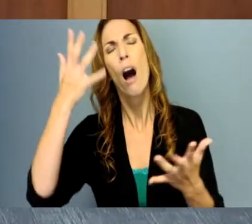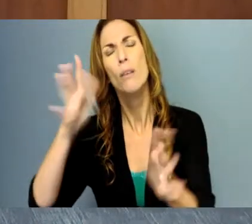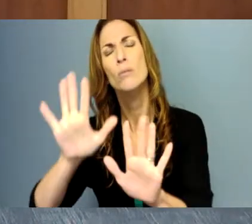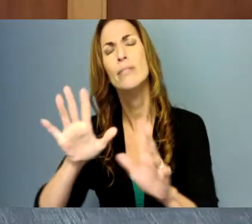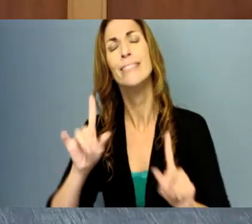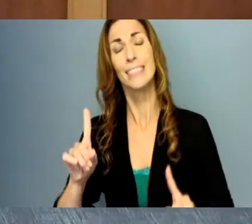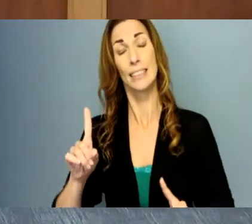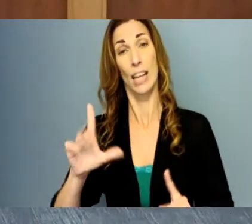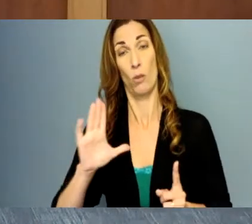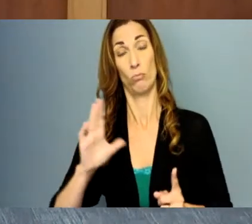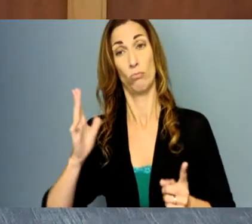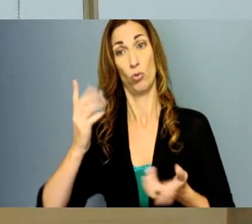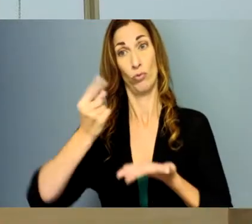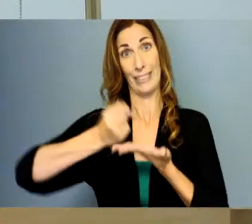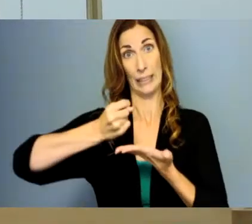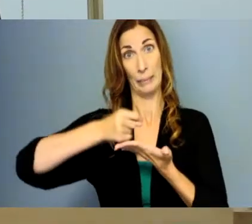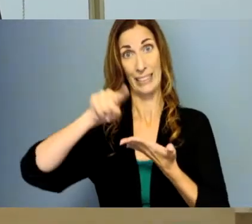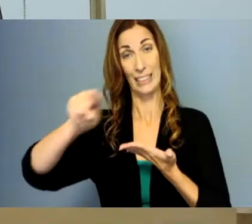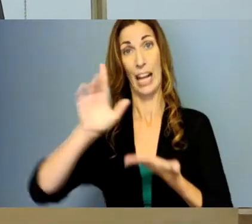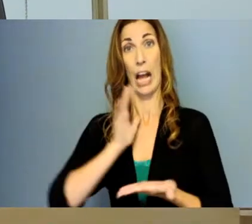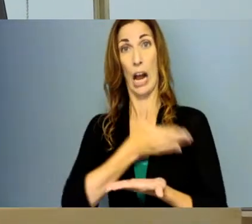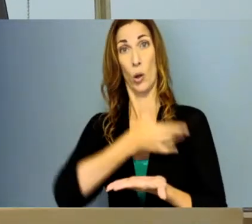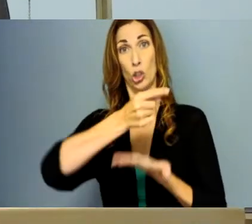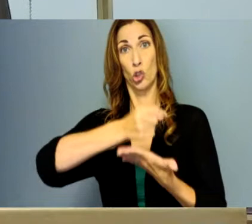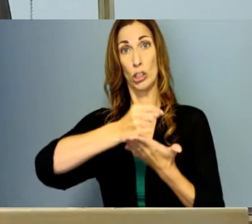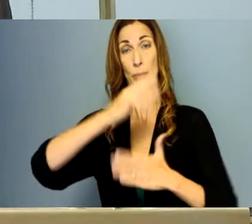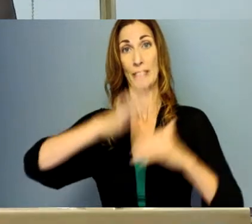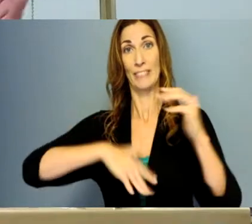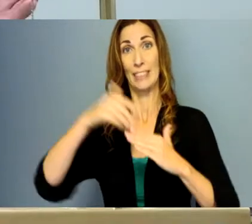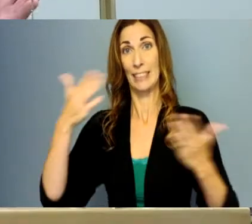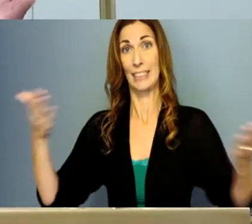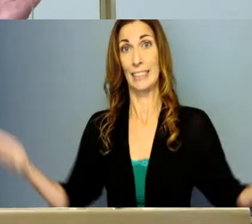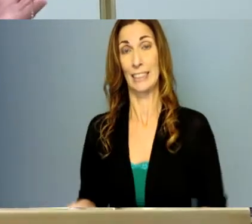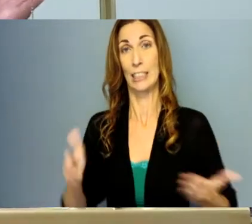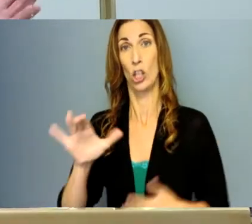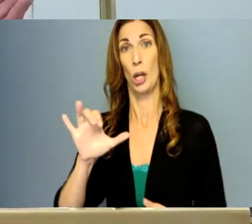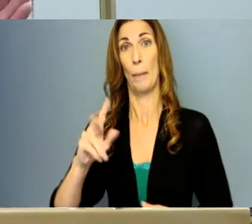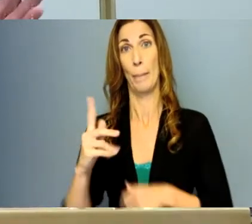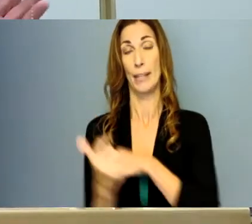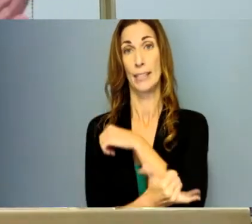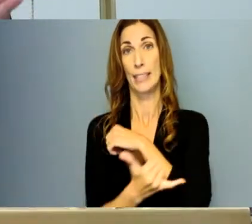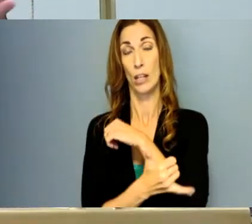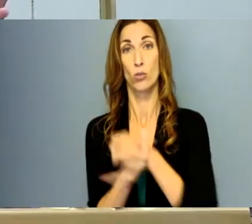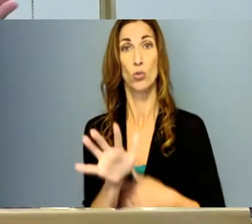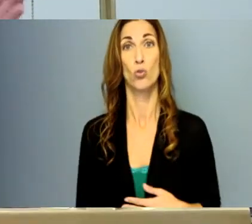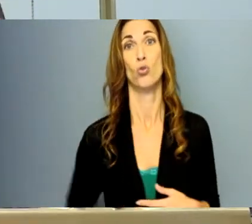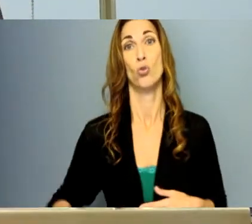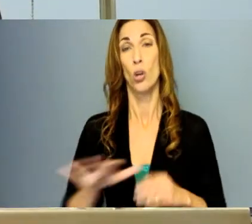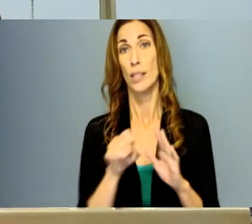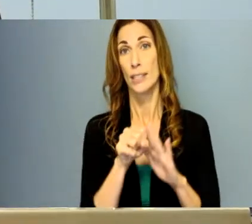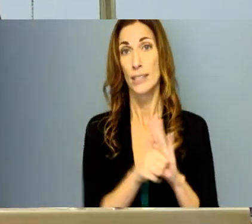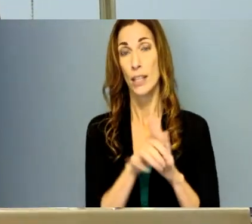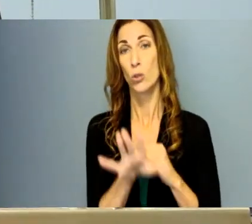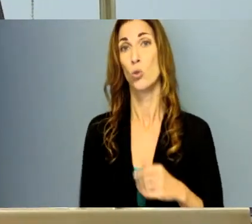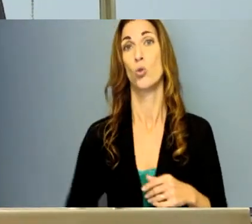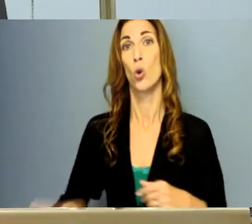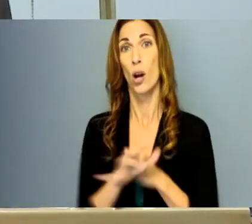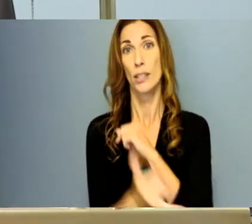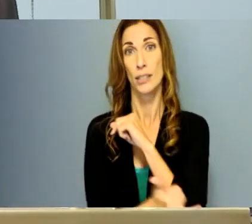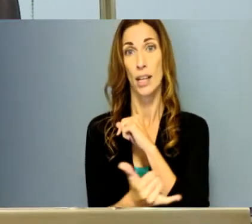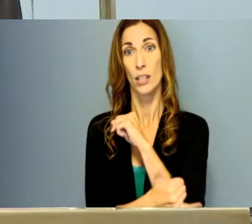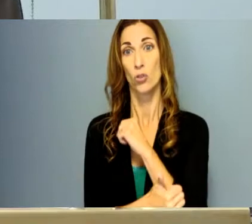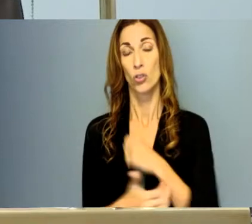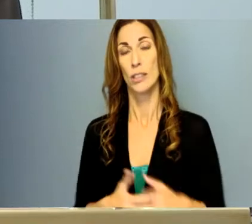Our treatment facilities here in Bucks County, across the state and across the country, and